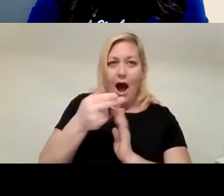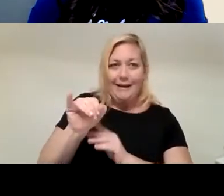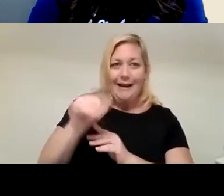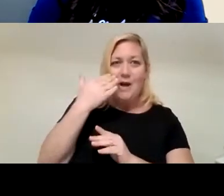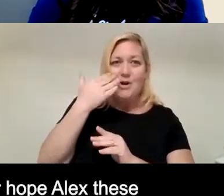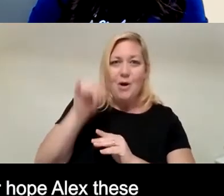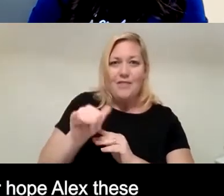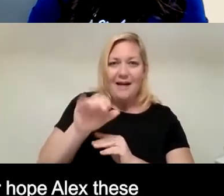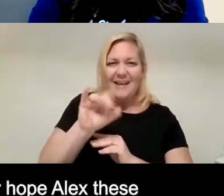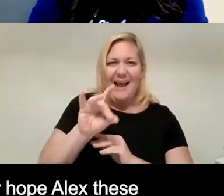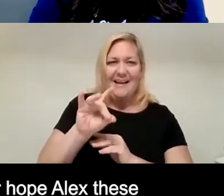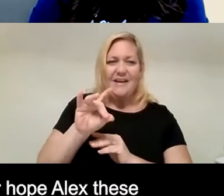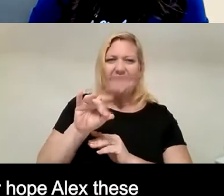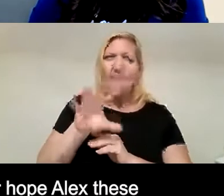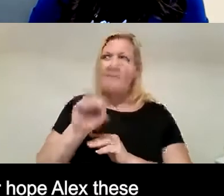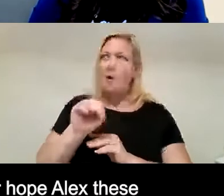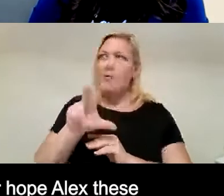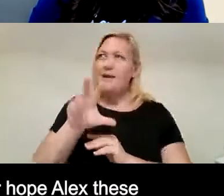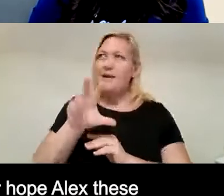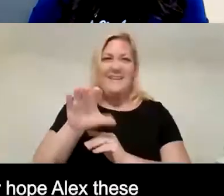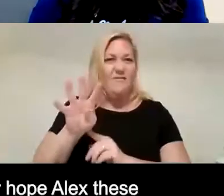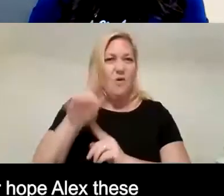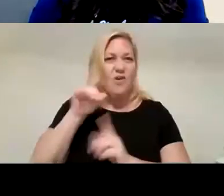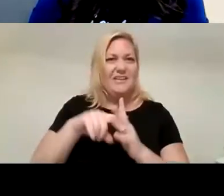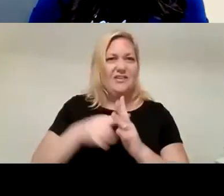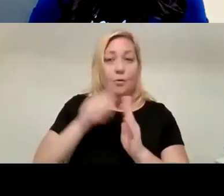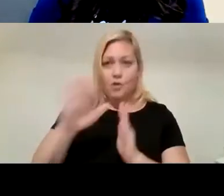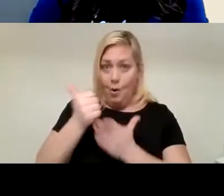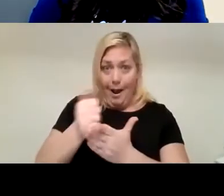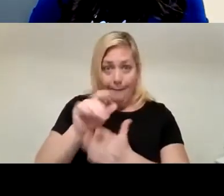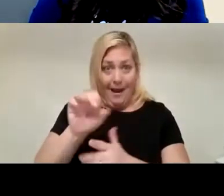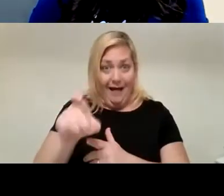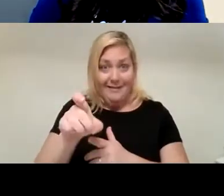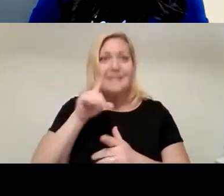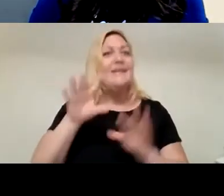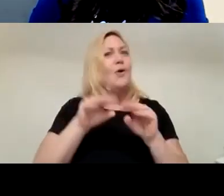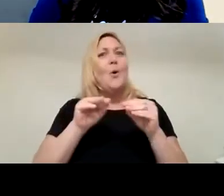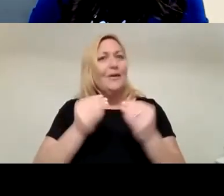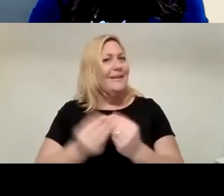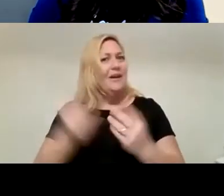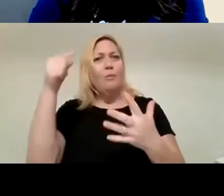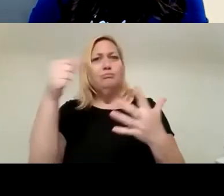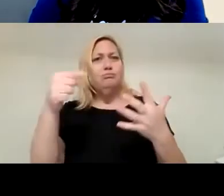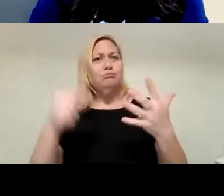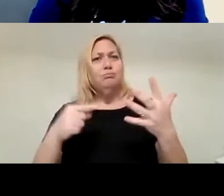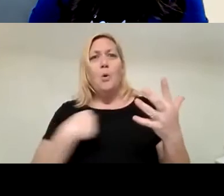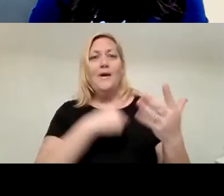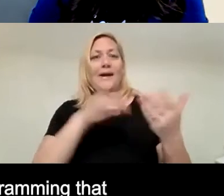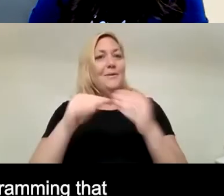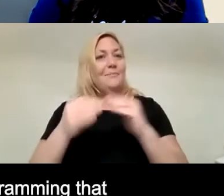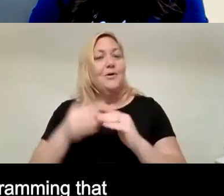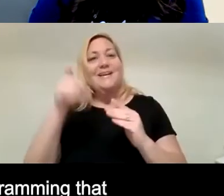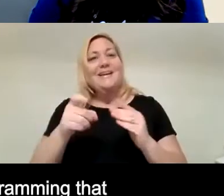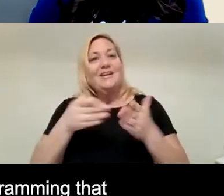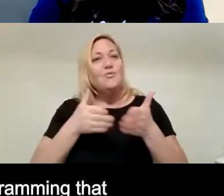new 501c4 that she started with your help, Alex. These are the organizations that we as a community need to